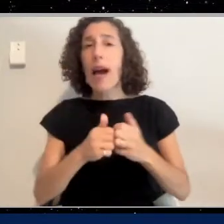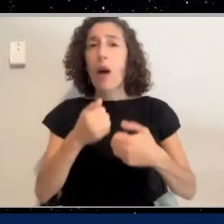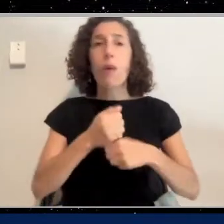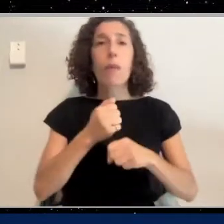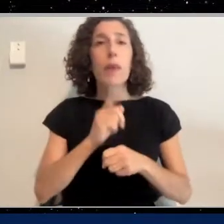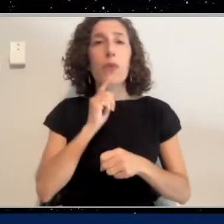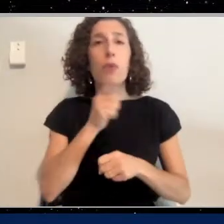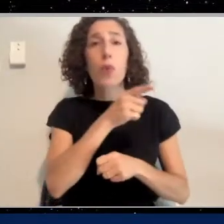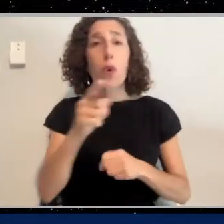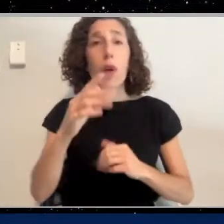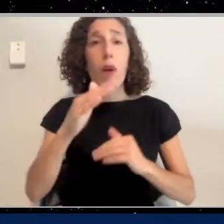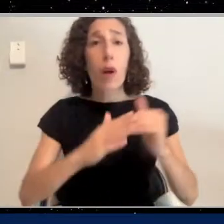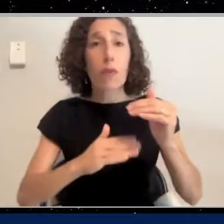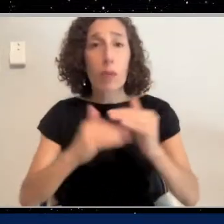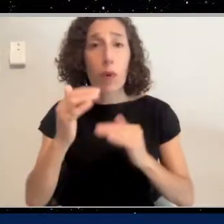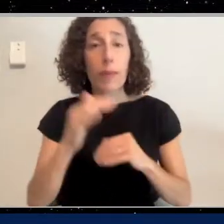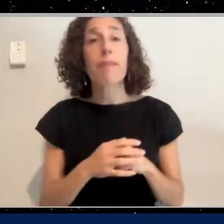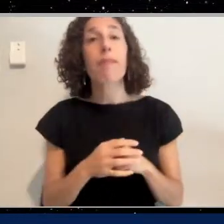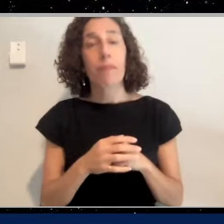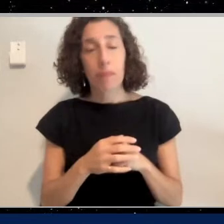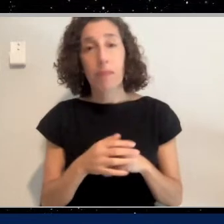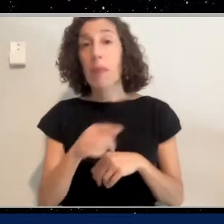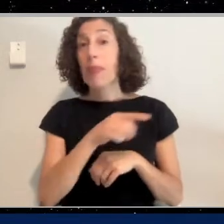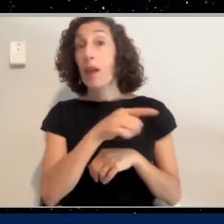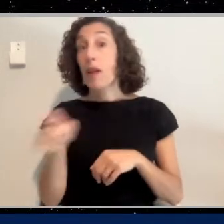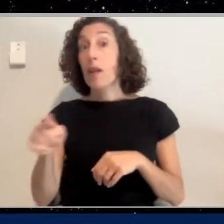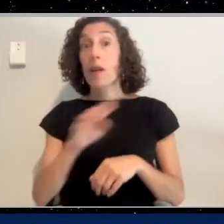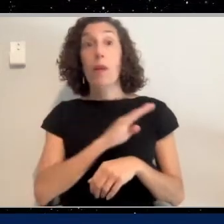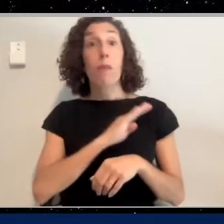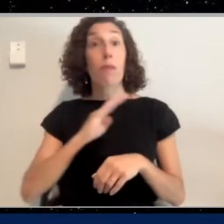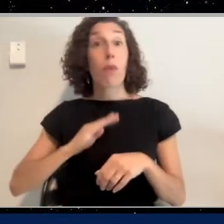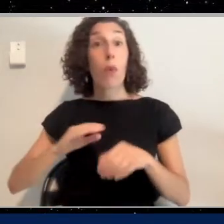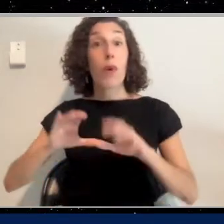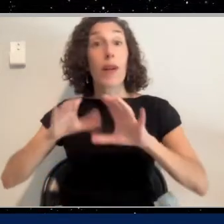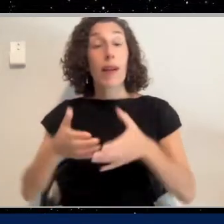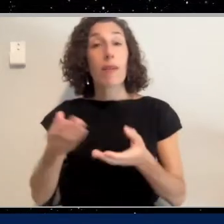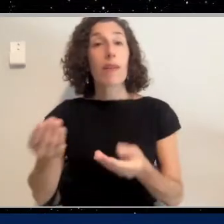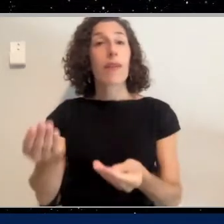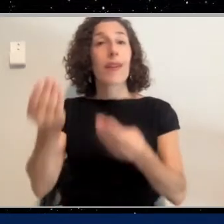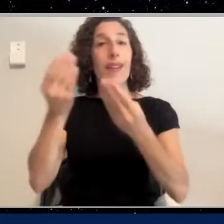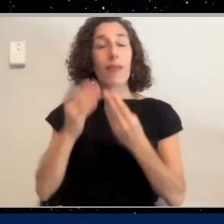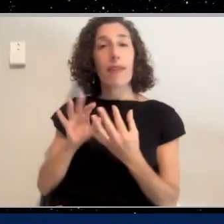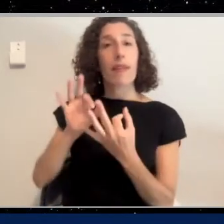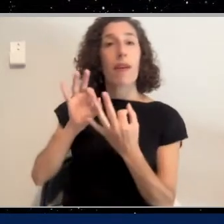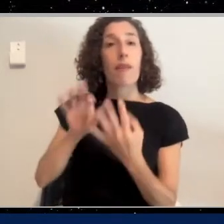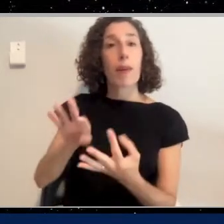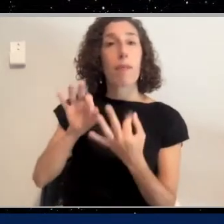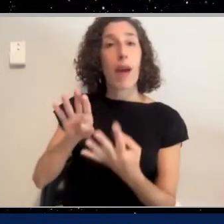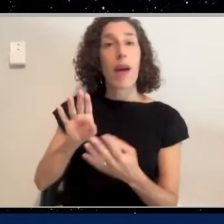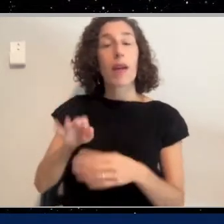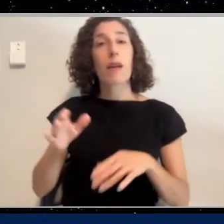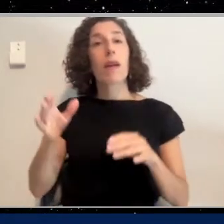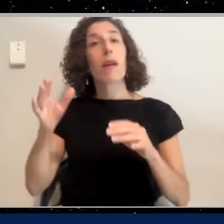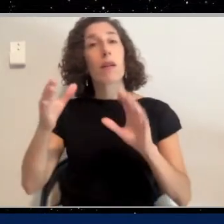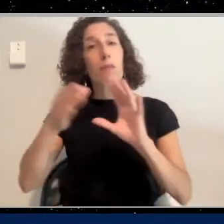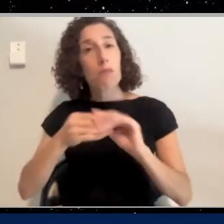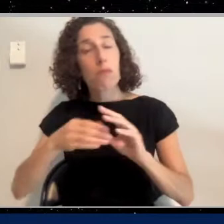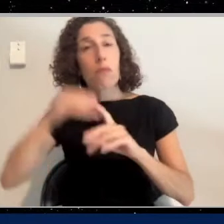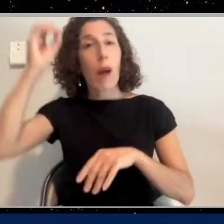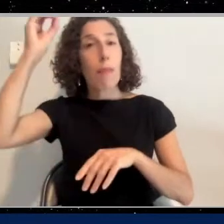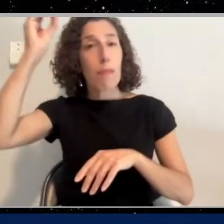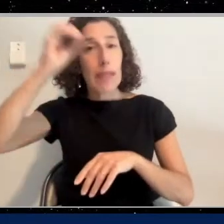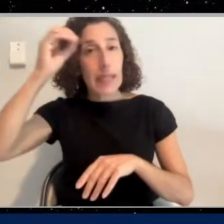feedback on our different programs, both our specialized programs and our public programs. And we also talk about